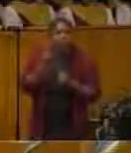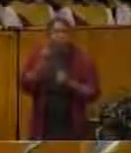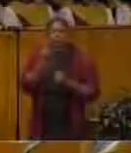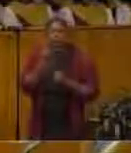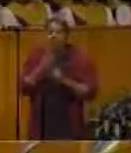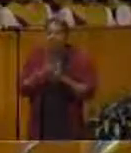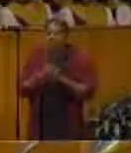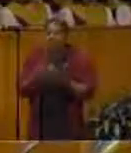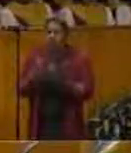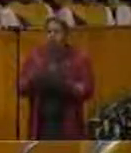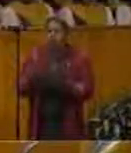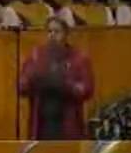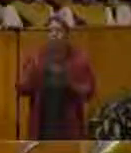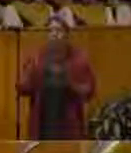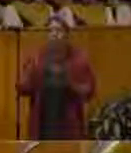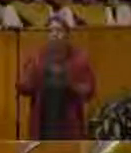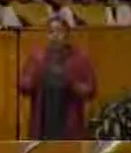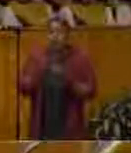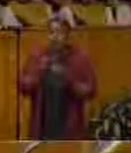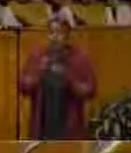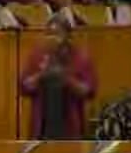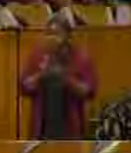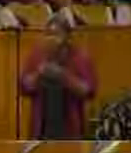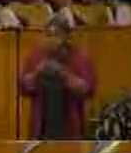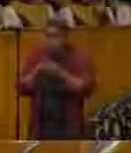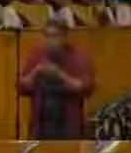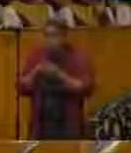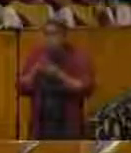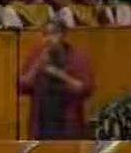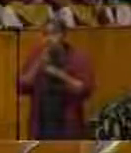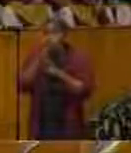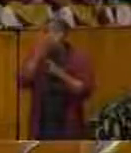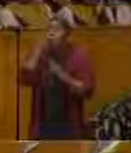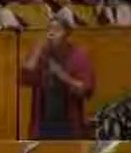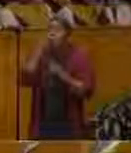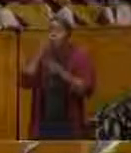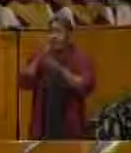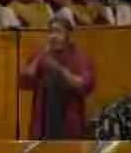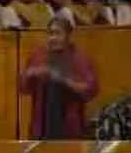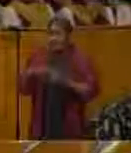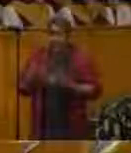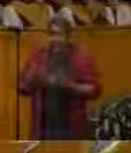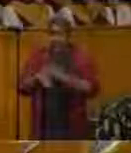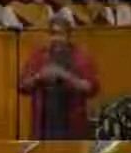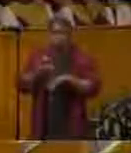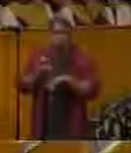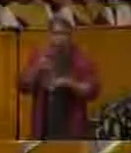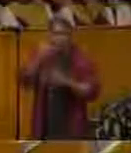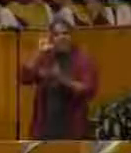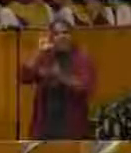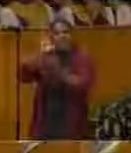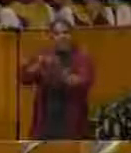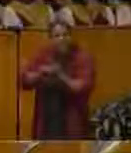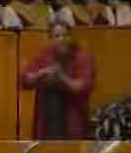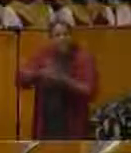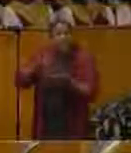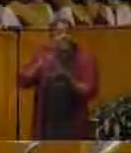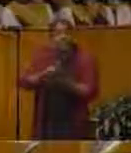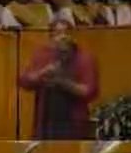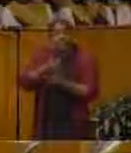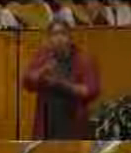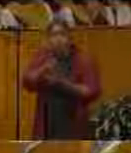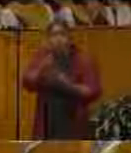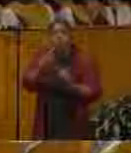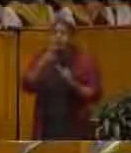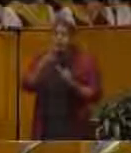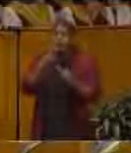the small minority of folk who can sit in church today and believe you made